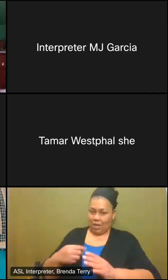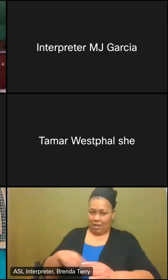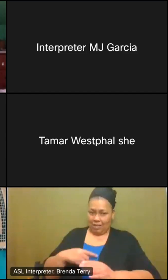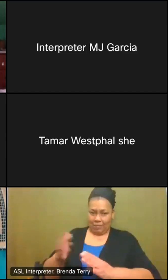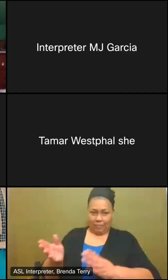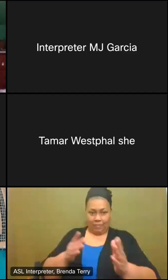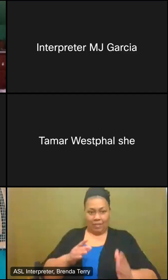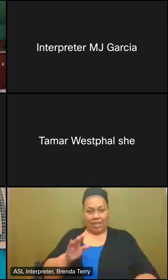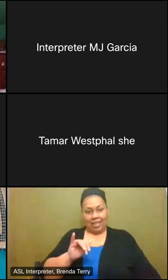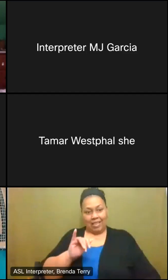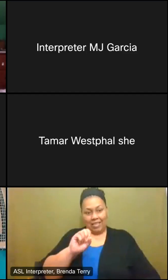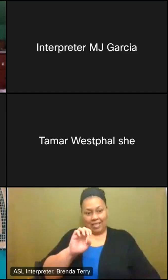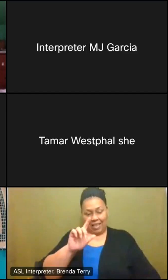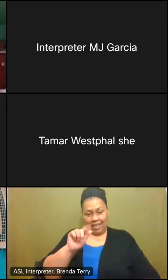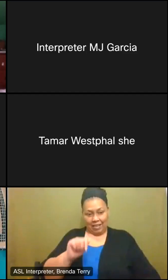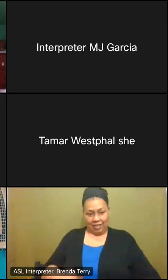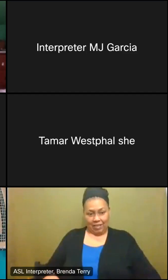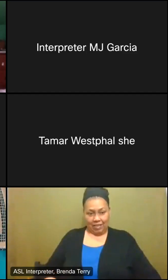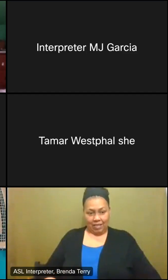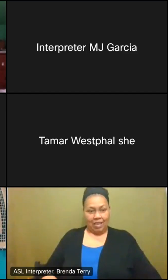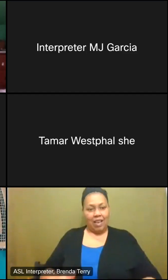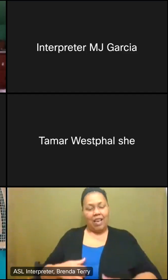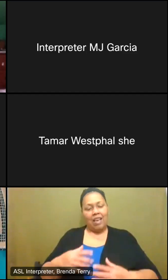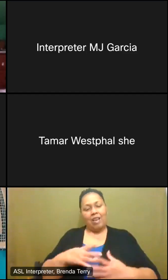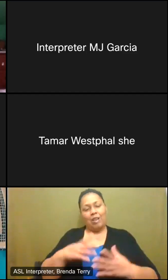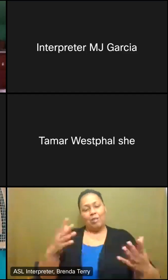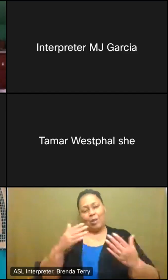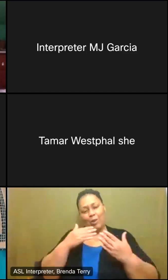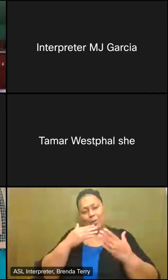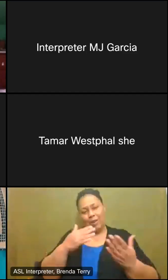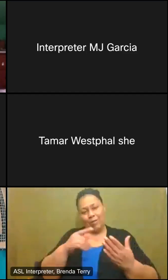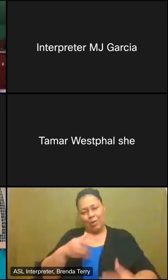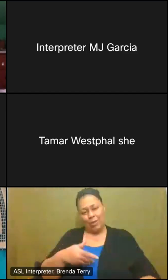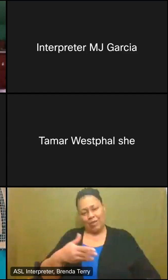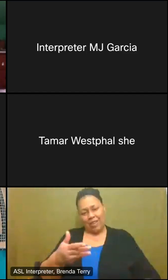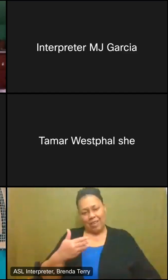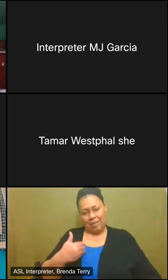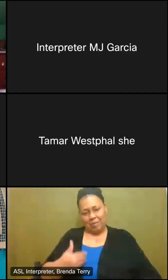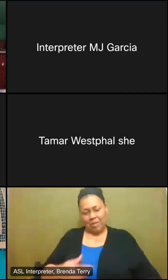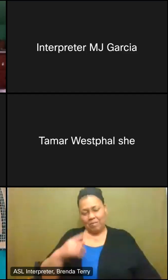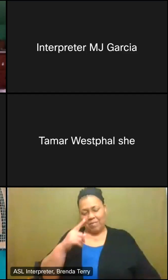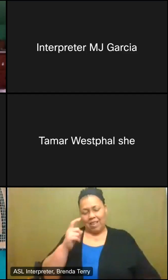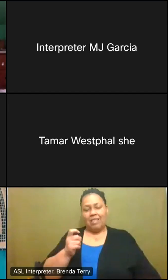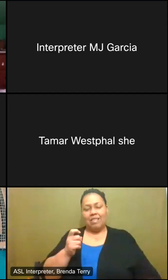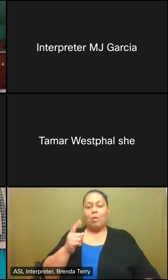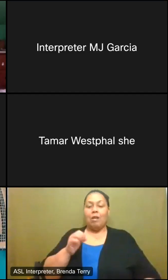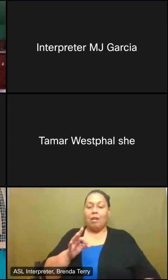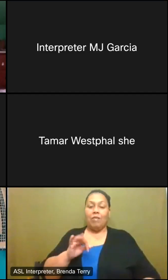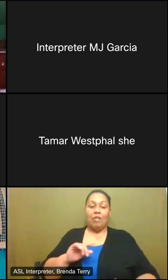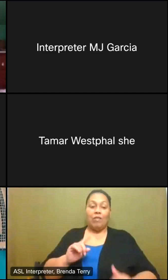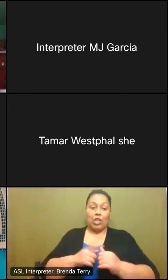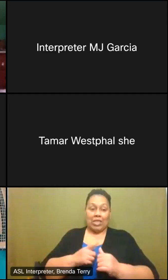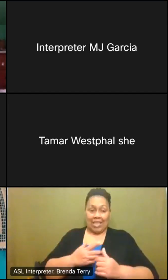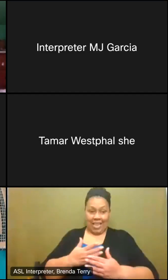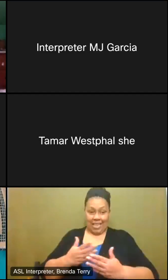Hello, everyone. I'm so grateful you inviting me, because one of the first things that I